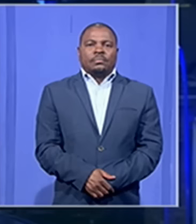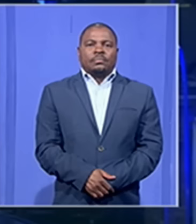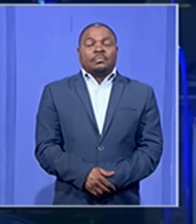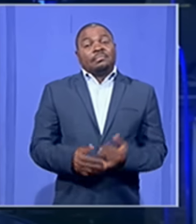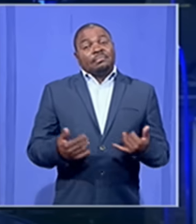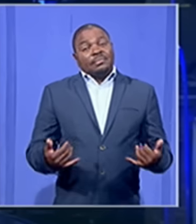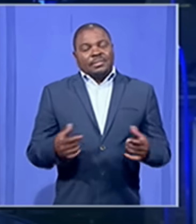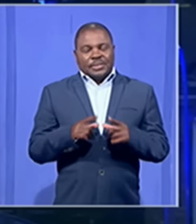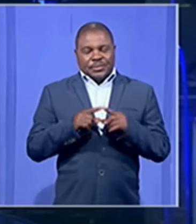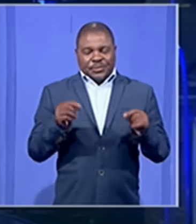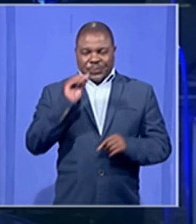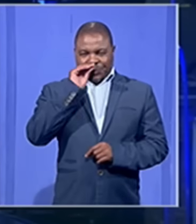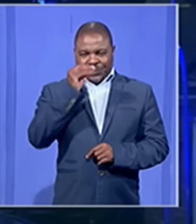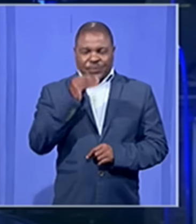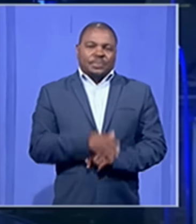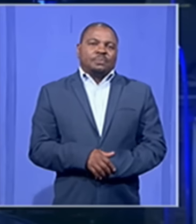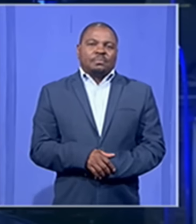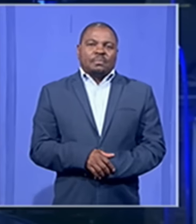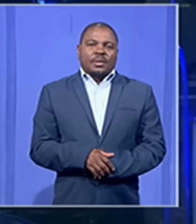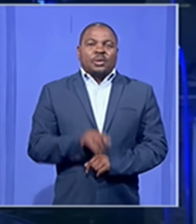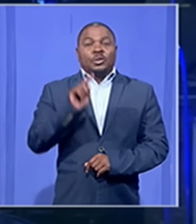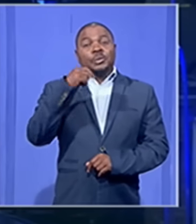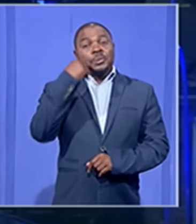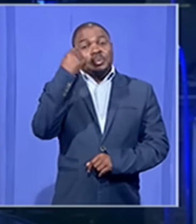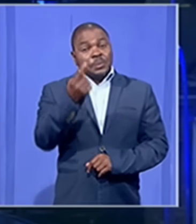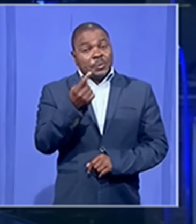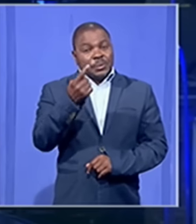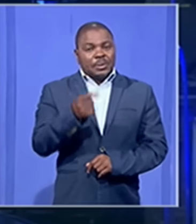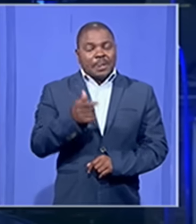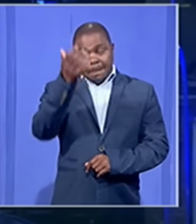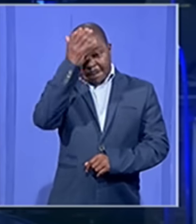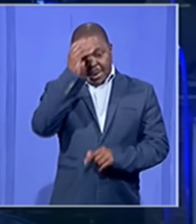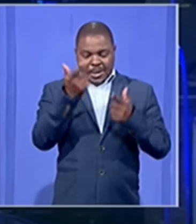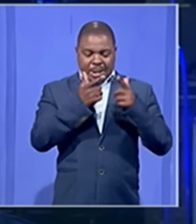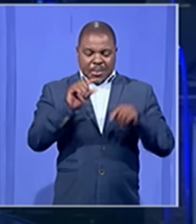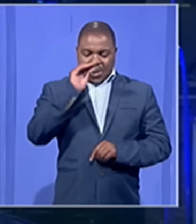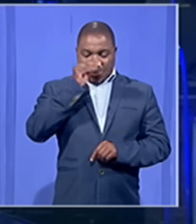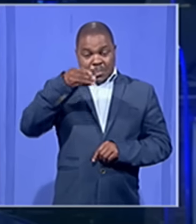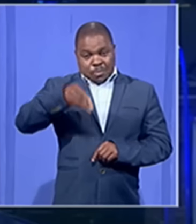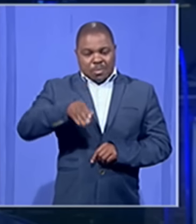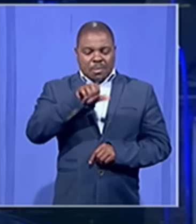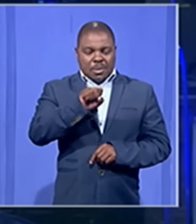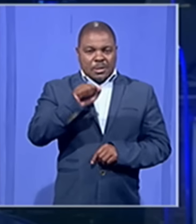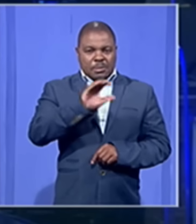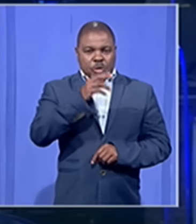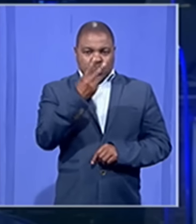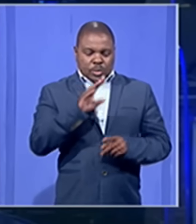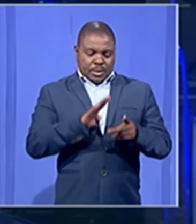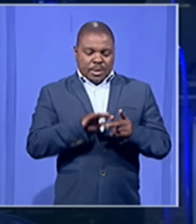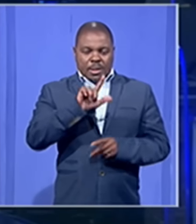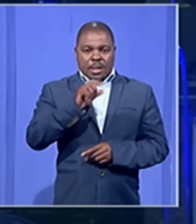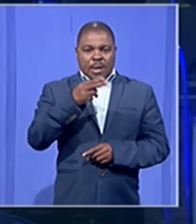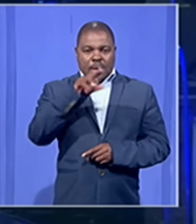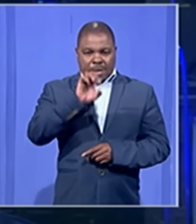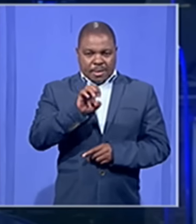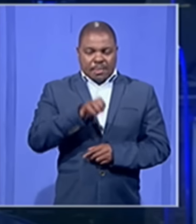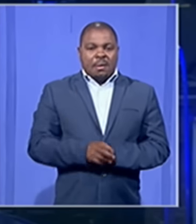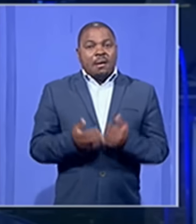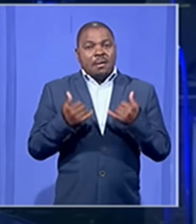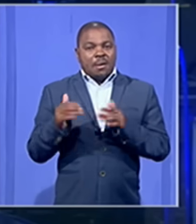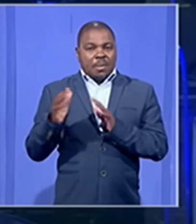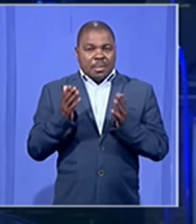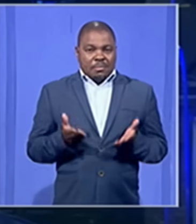Motho wetso di ndilekalo tsa segong jono kgaso e latelang ya sepedi ka moso mo SABC 2 le SABC le hae ga jaana